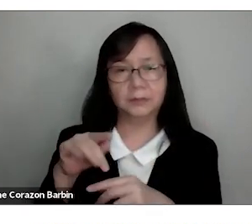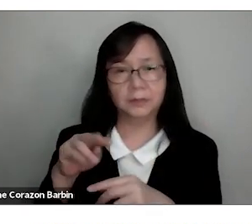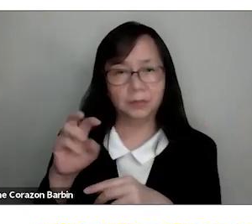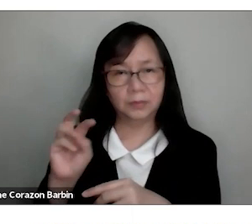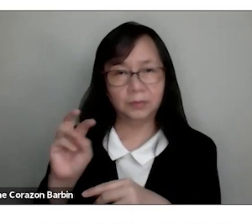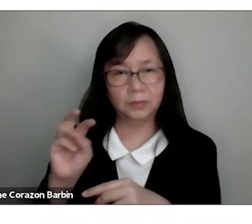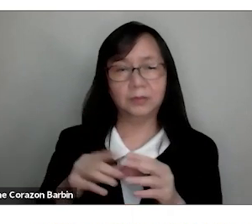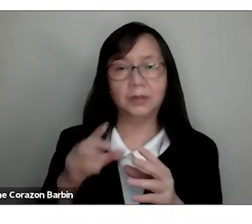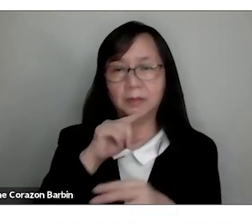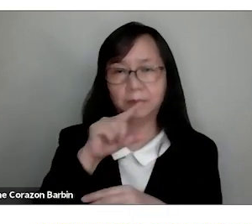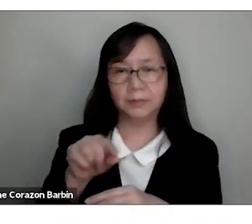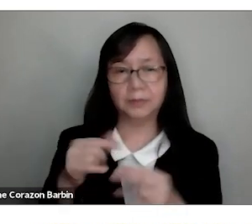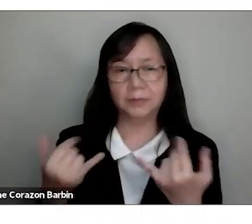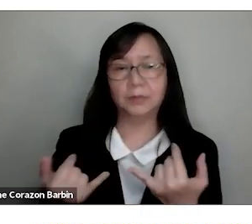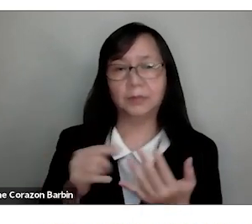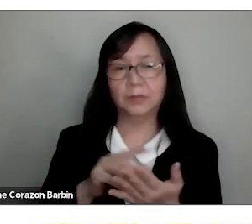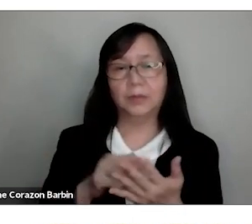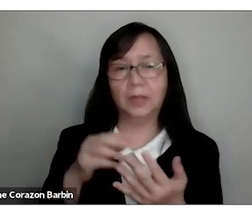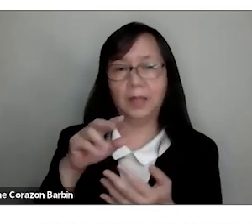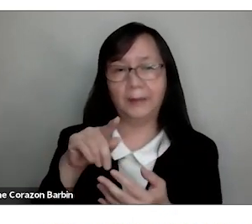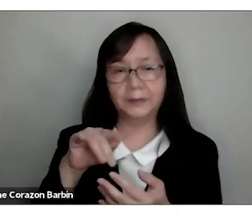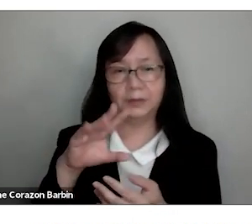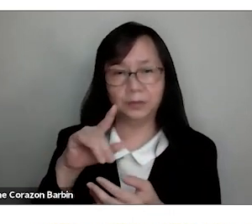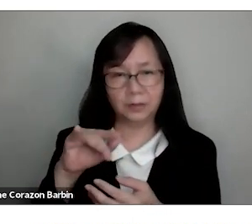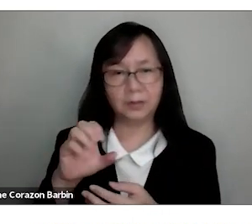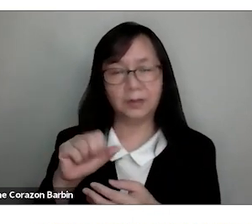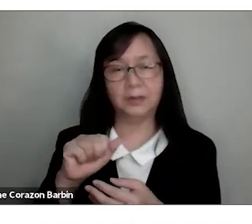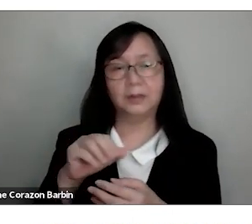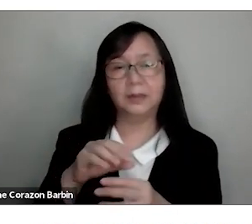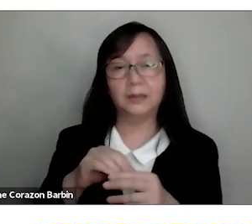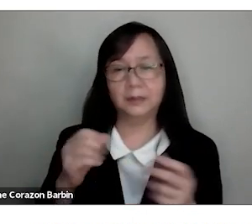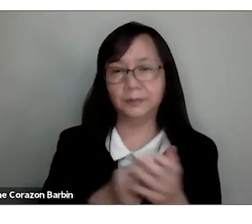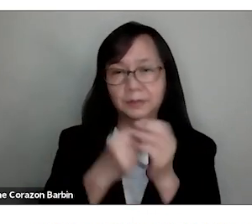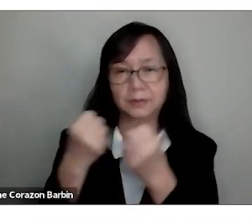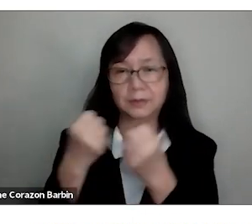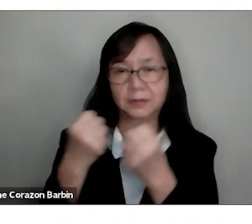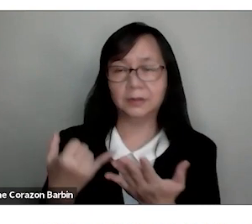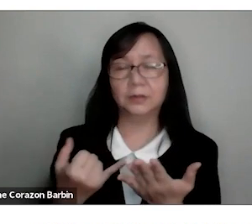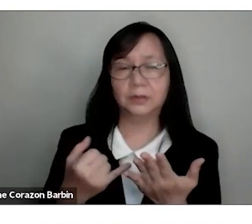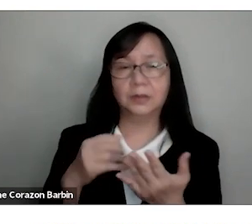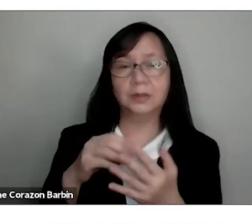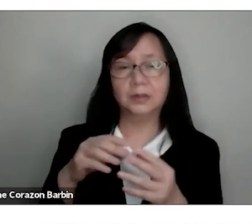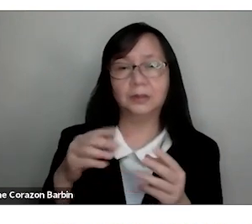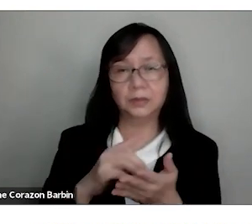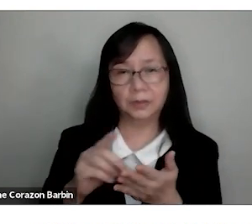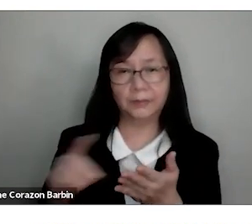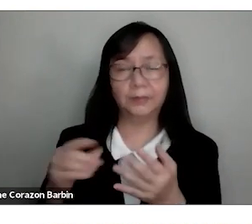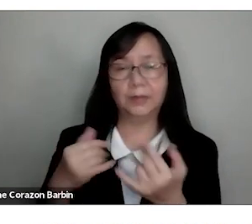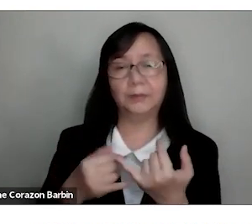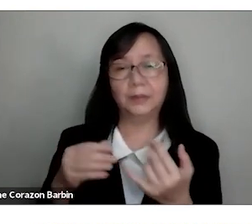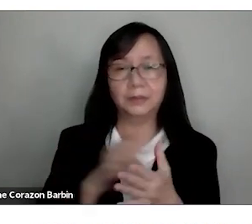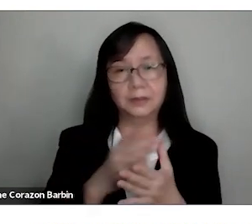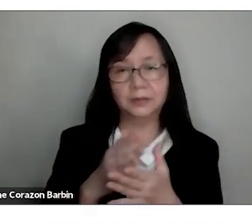of the consultation on the draft RPA COEA and the submitted draft copy of the RPA COEA were also shared to